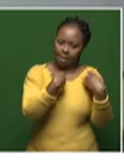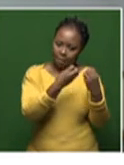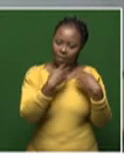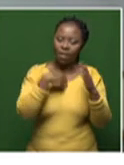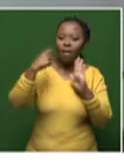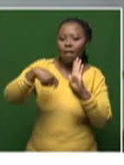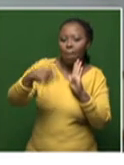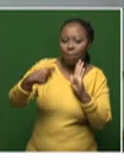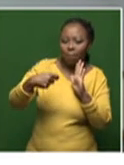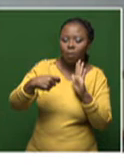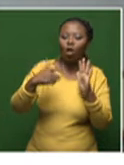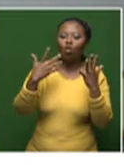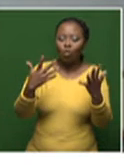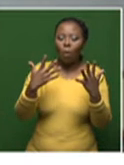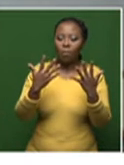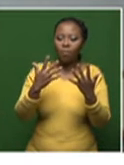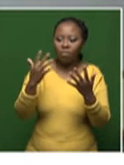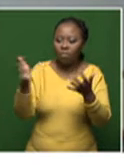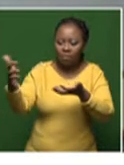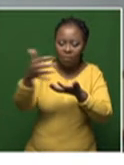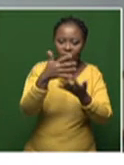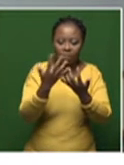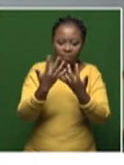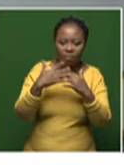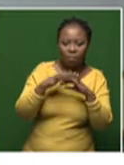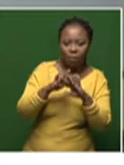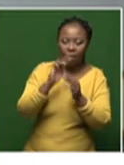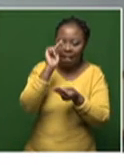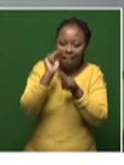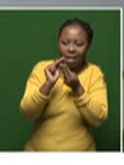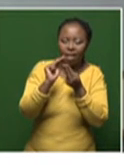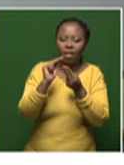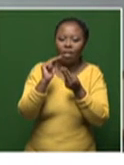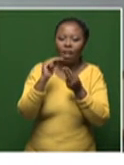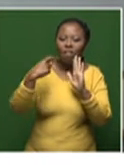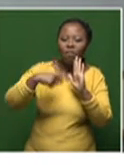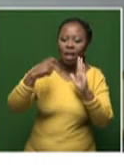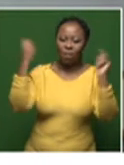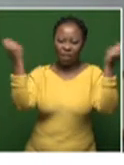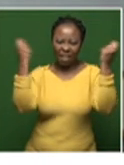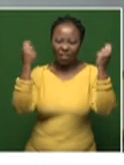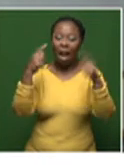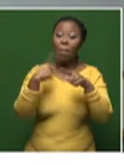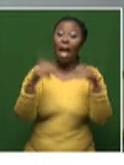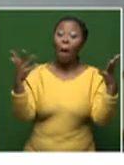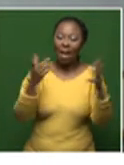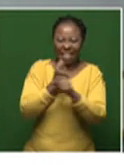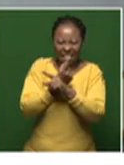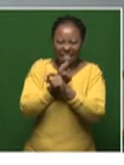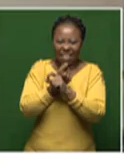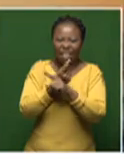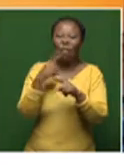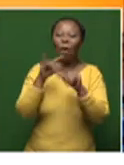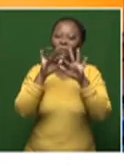so what we're doing is we're curating and compiling a little film festival in which we will play in the taxi for the